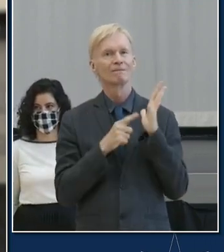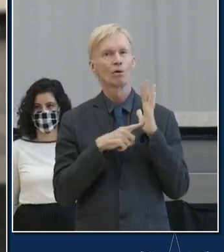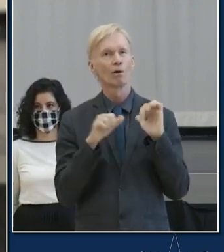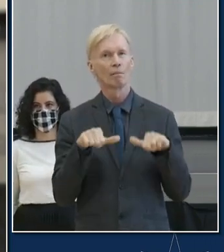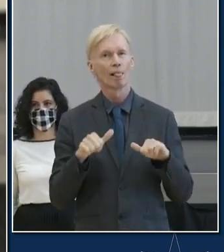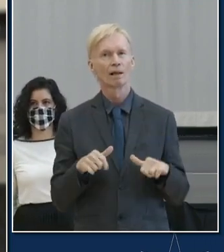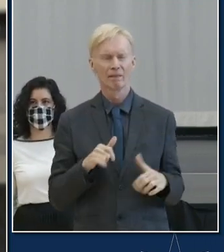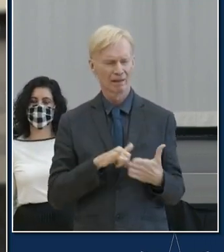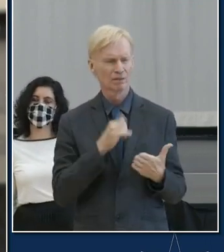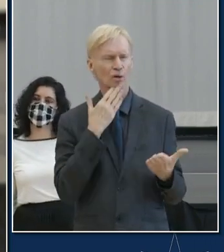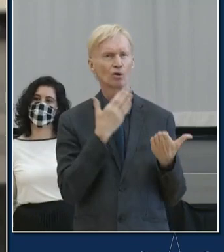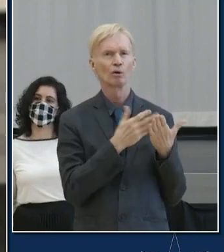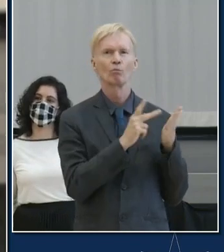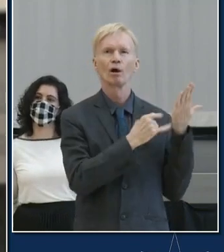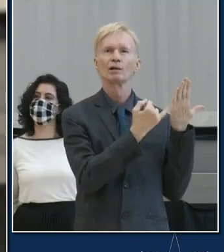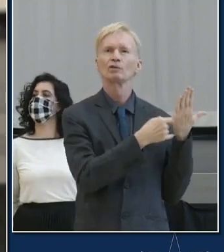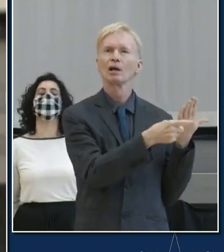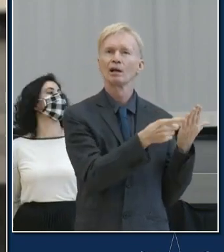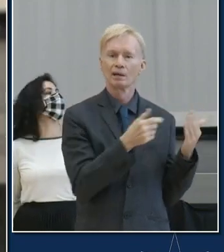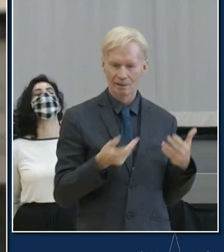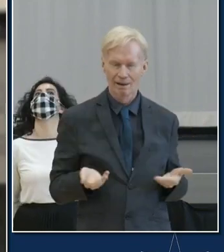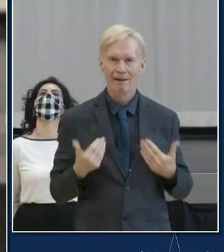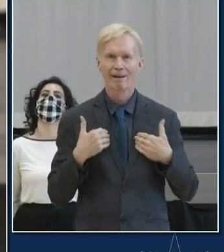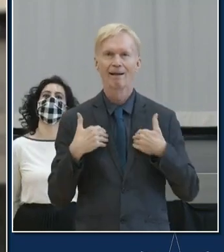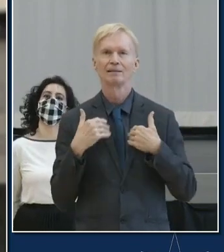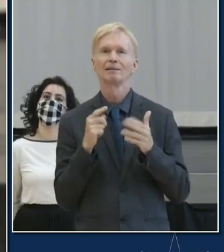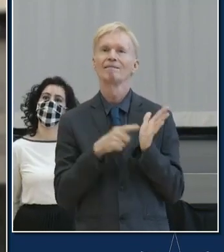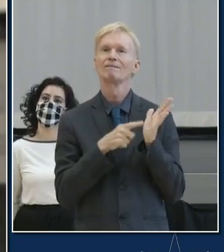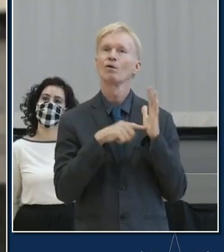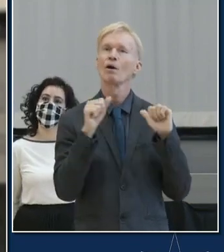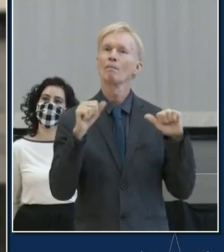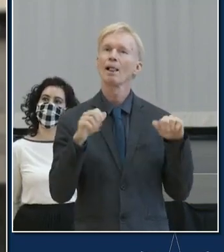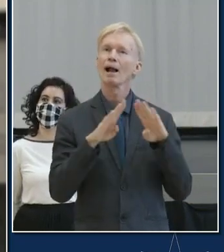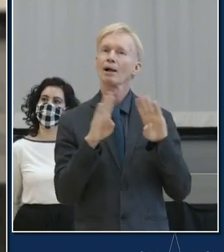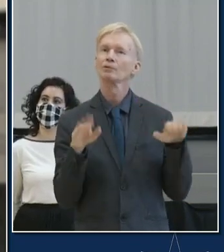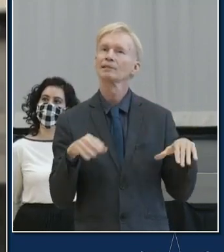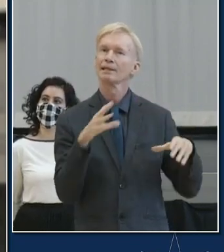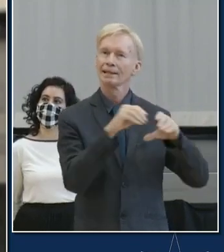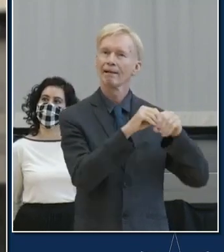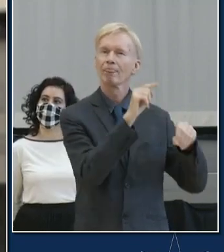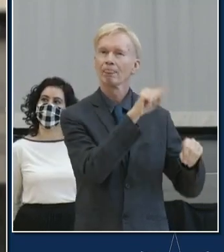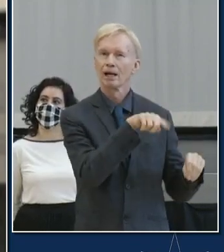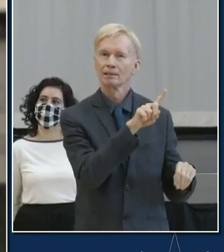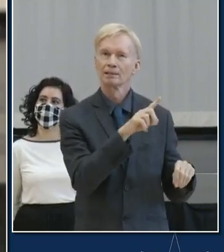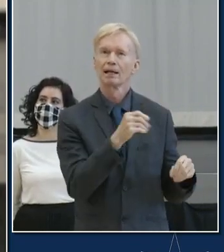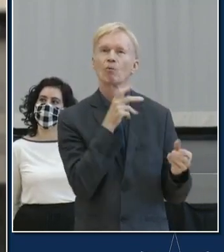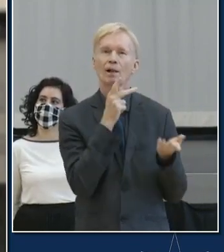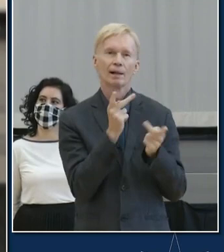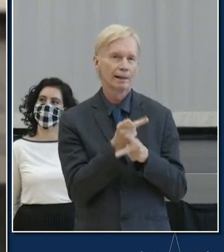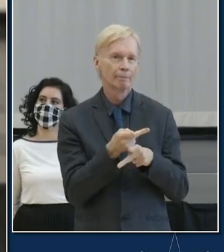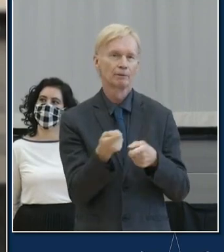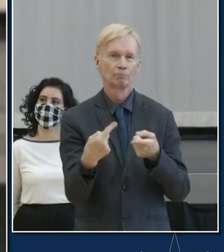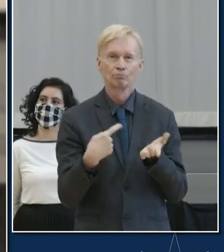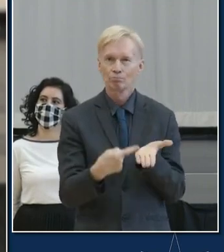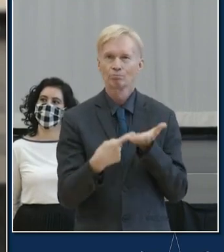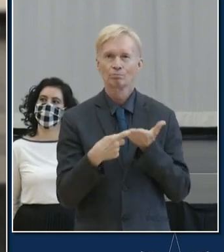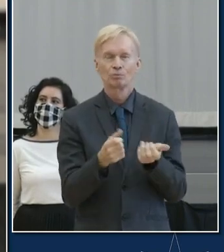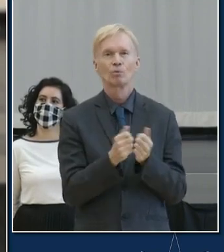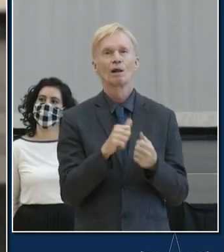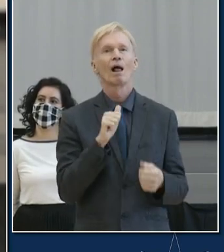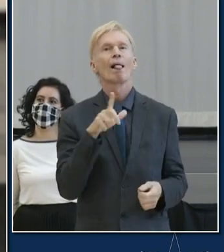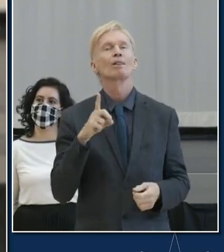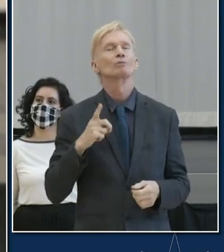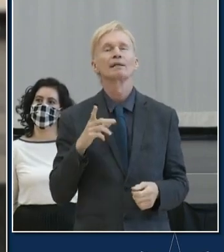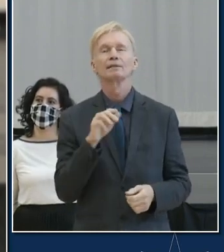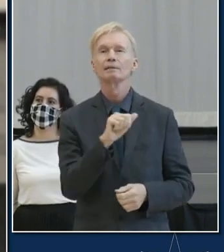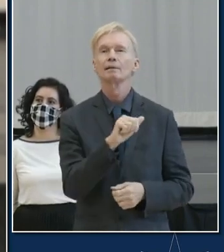solid project. It has affordability built into it, and we'll continue in dialogue with Alderman Napolitano, but